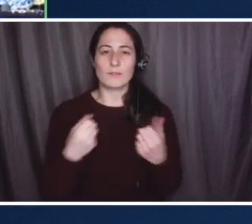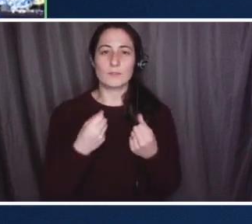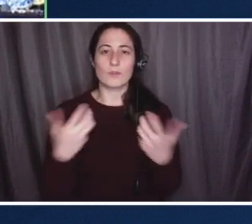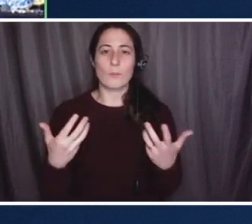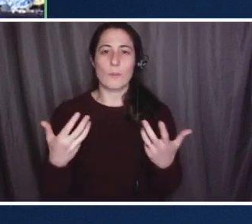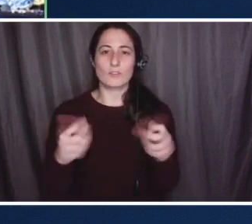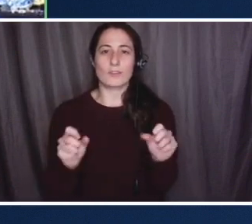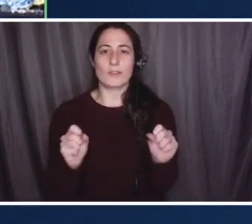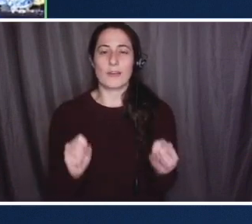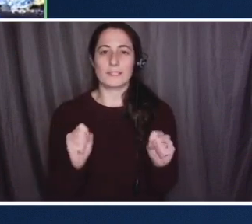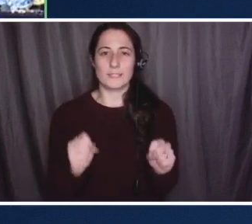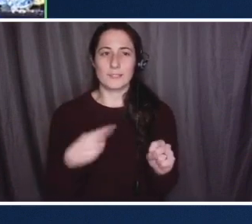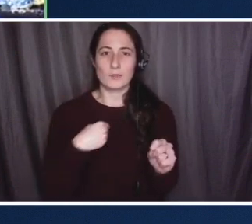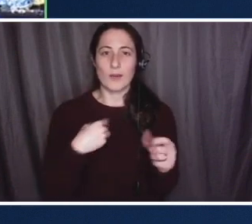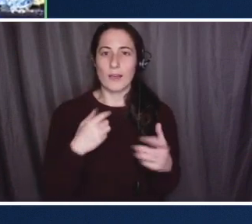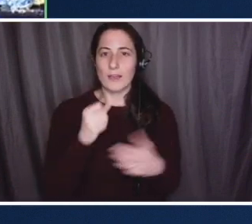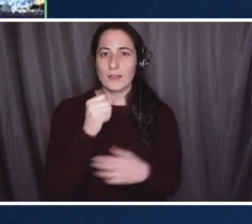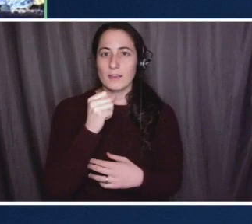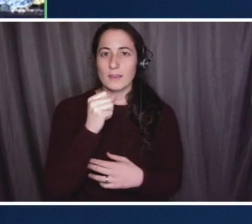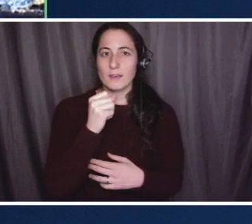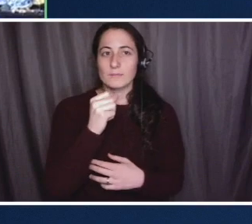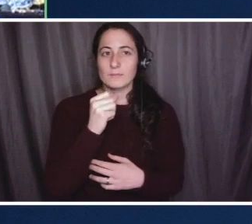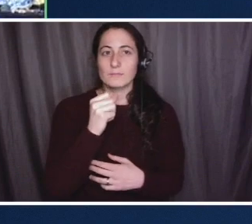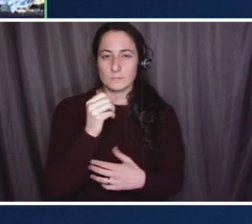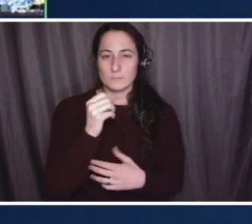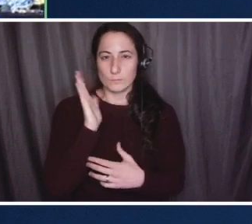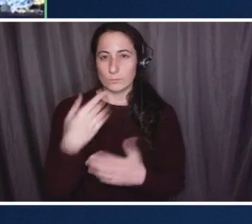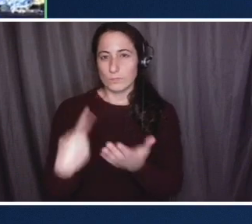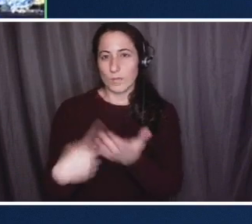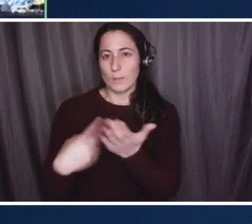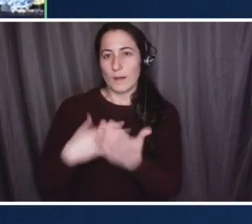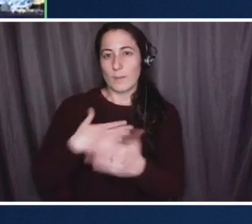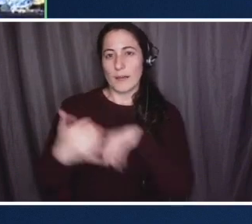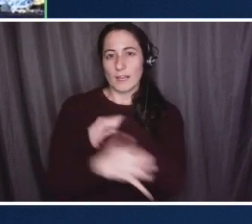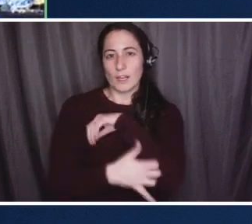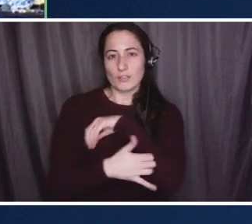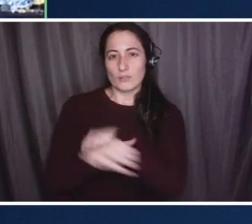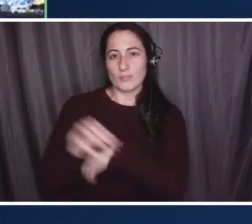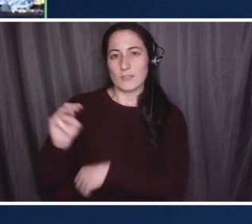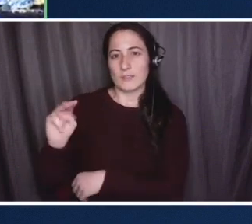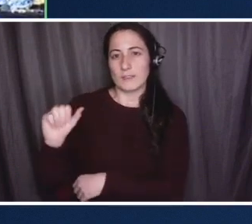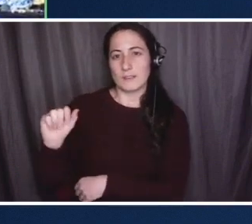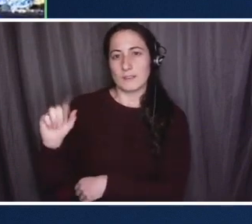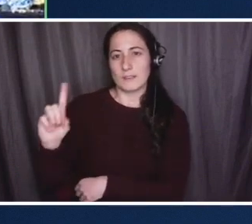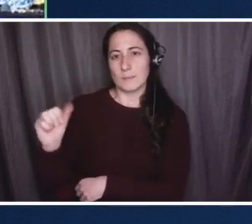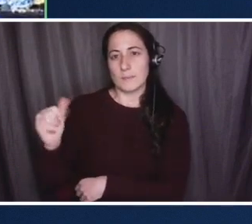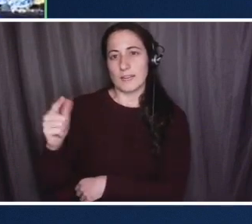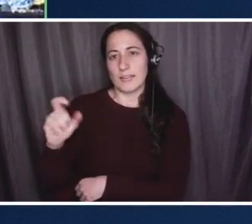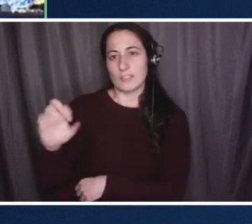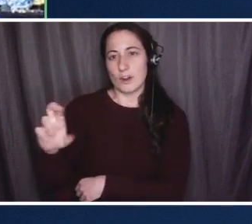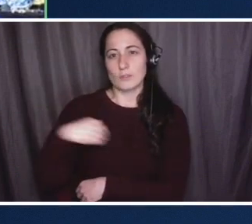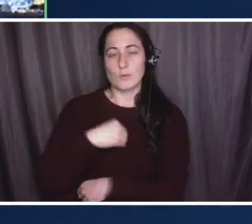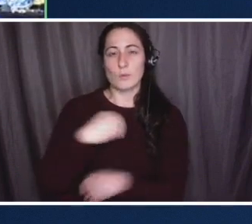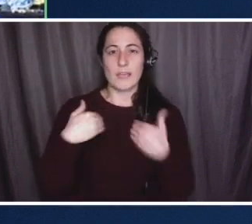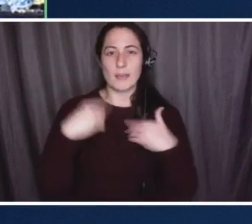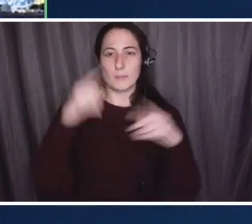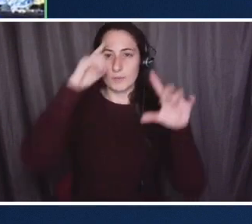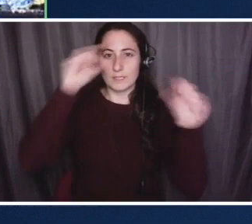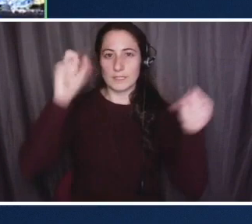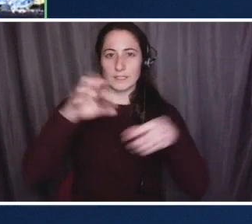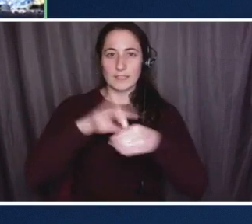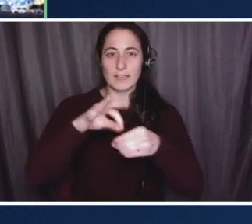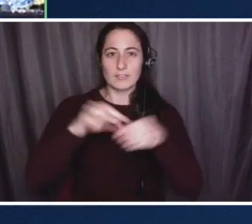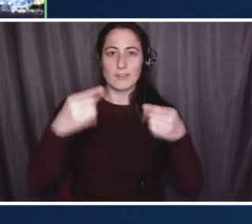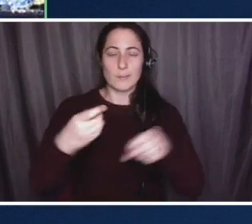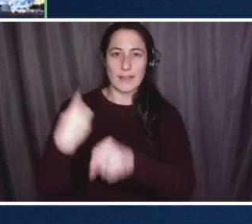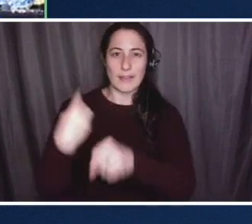I won't even just talk about my country, Madagascar. We had presidential elections last year, and that was a total